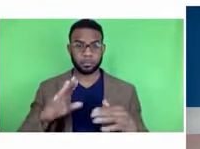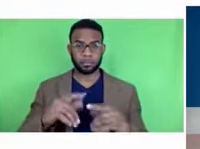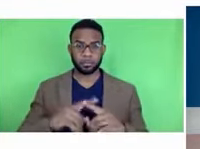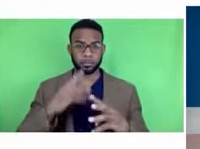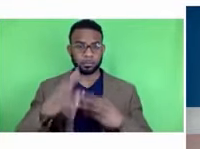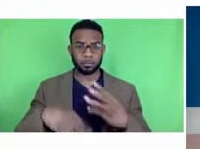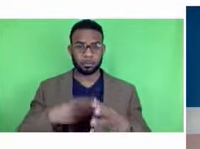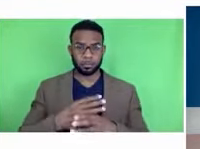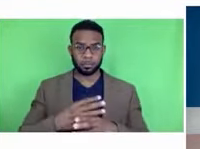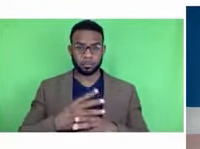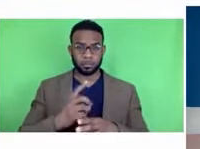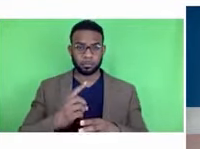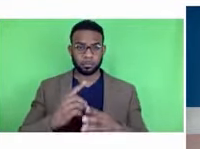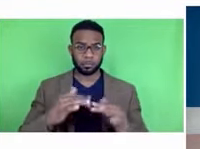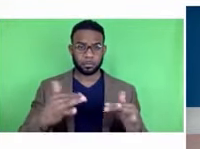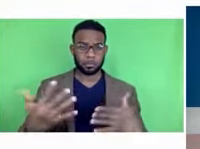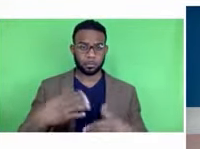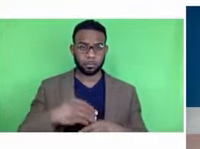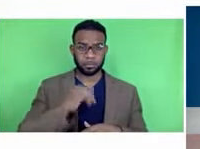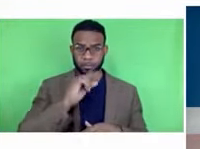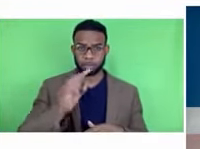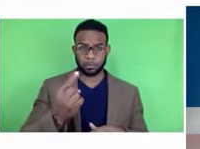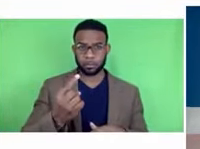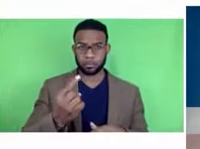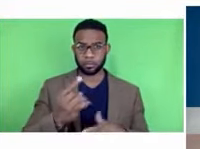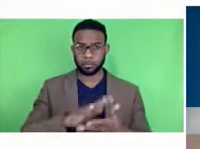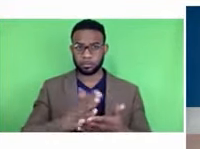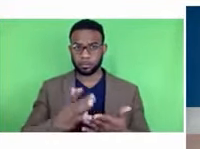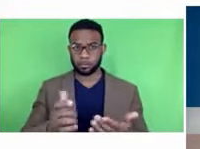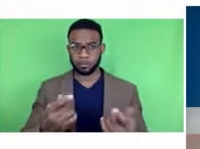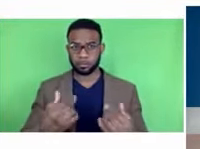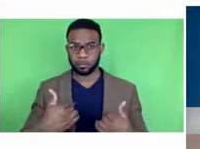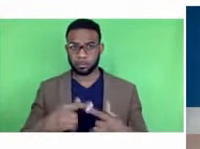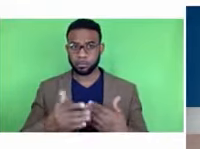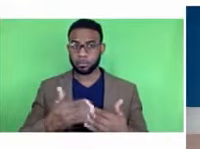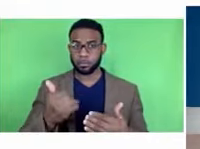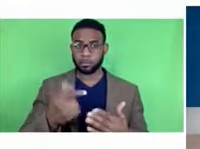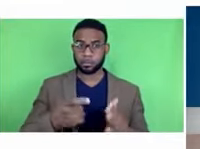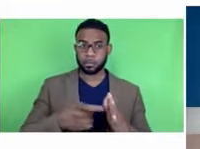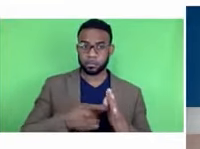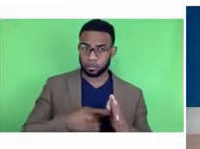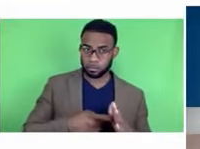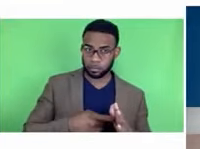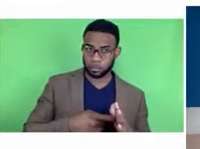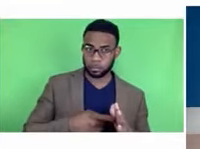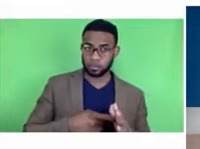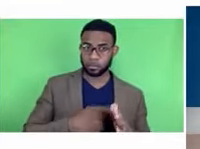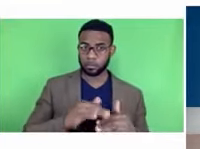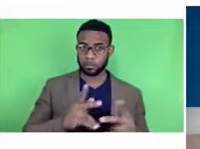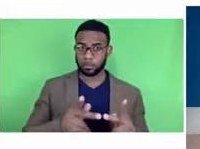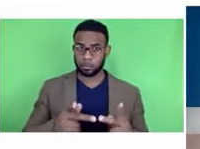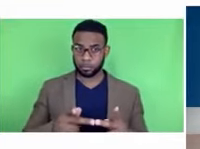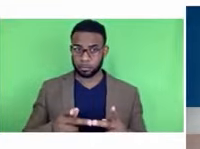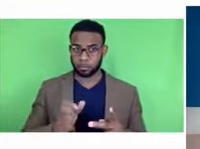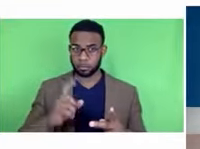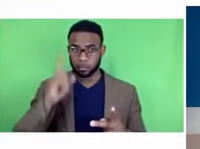where diversity and inclusion are not just nice things to have, but almost requirements at a lot of job places. And I